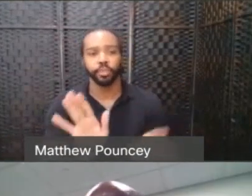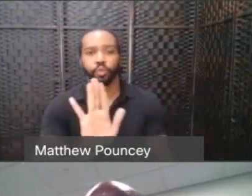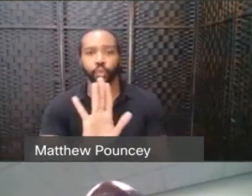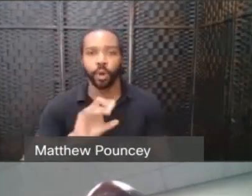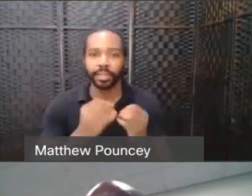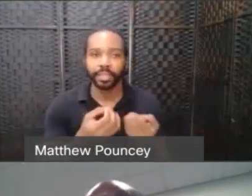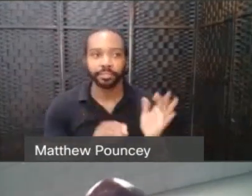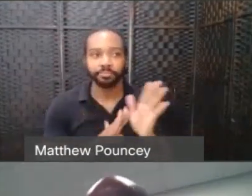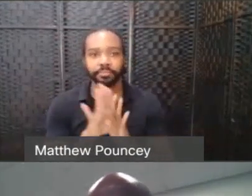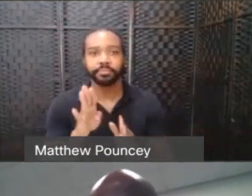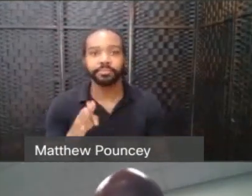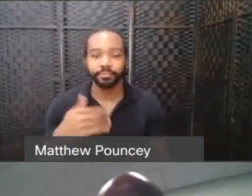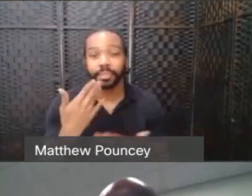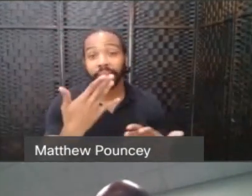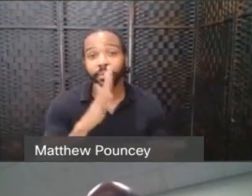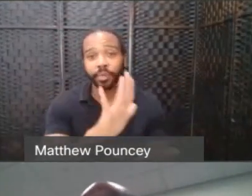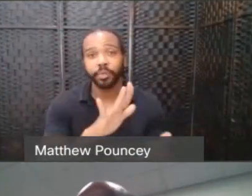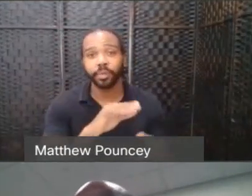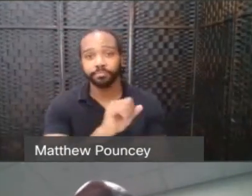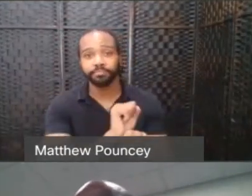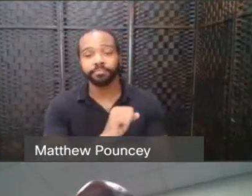you for your efforts.